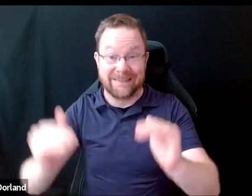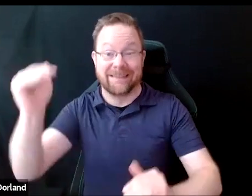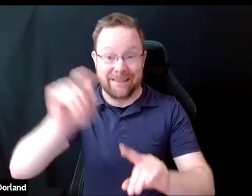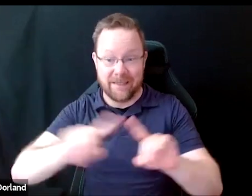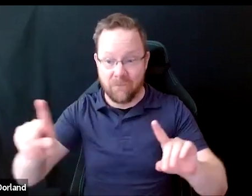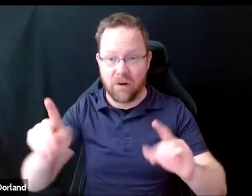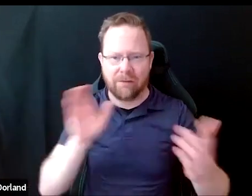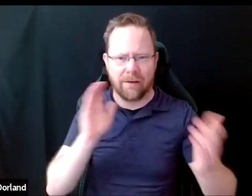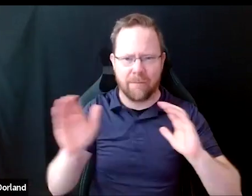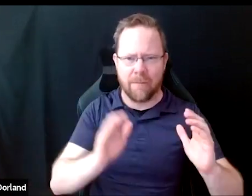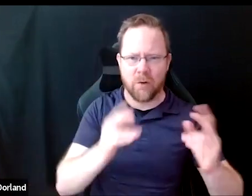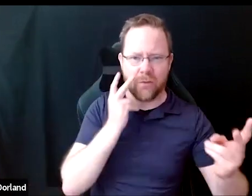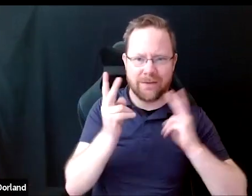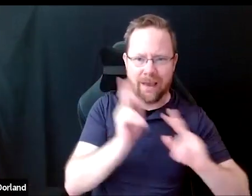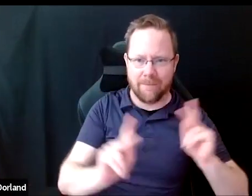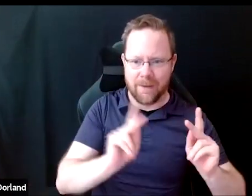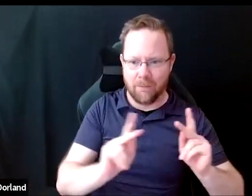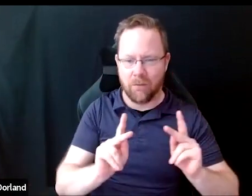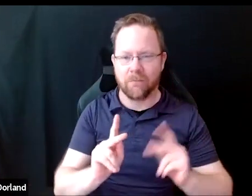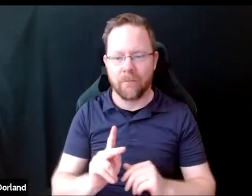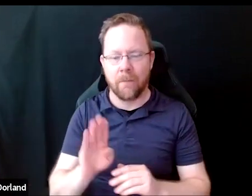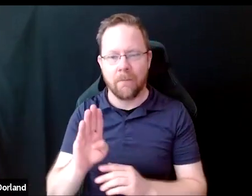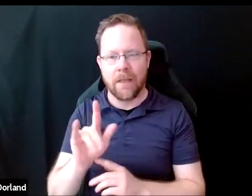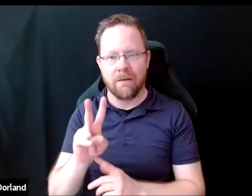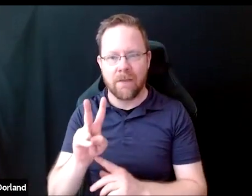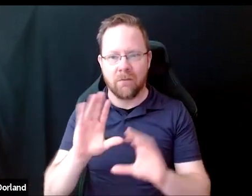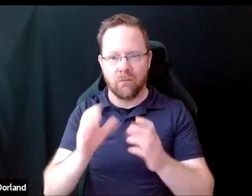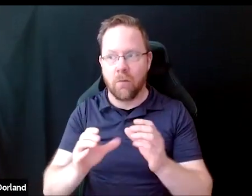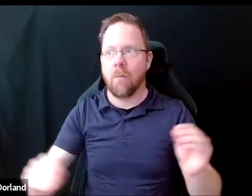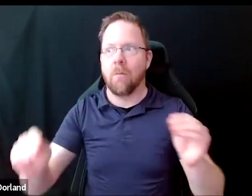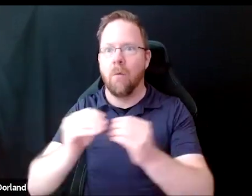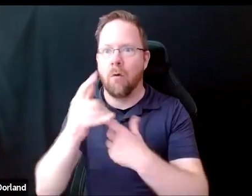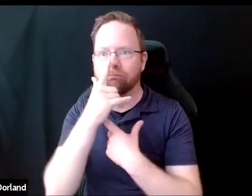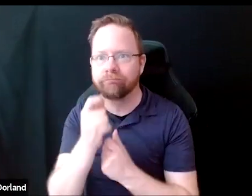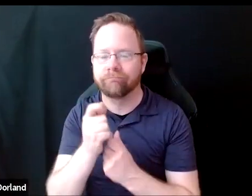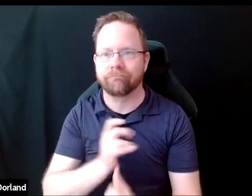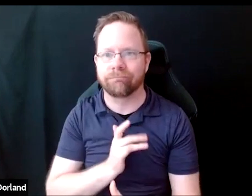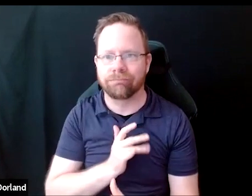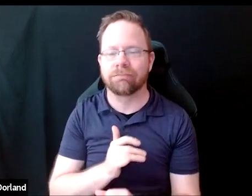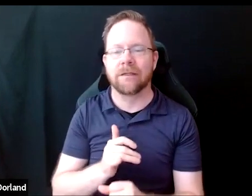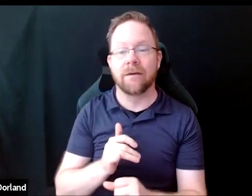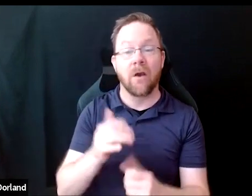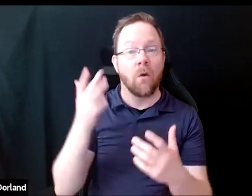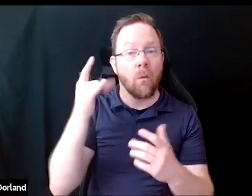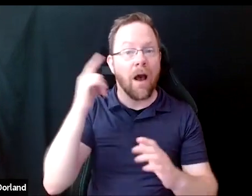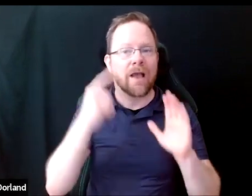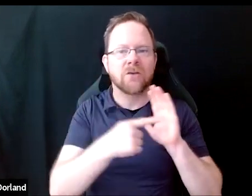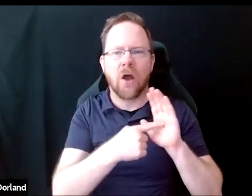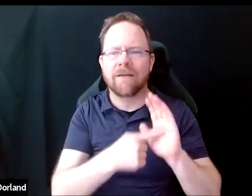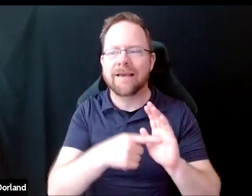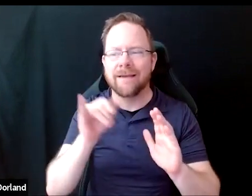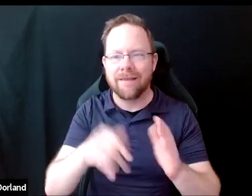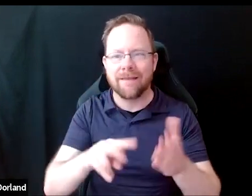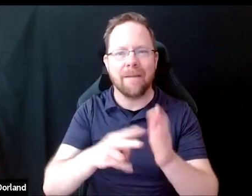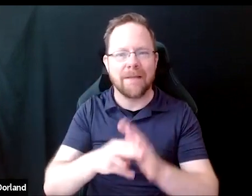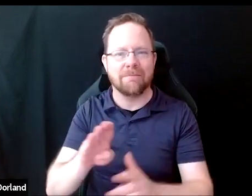is really interesting, and we theorize that it's because sonification makes astronomy outreach accessible to blind